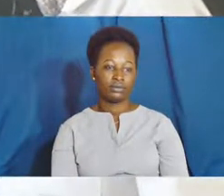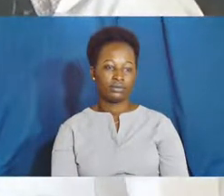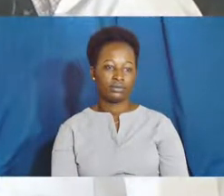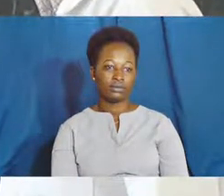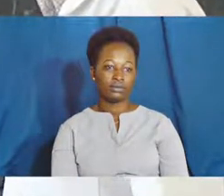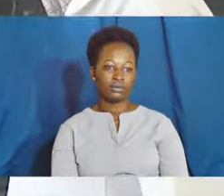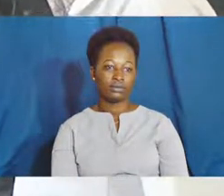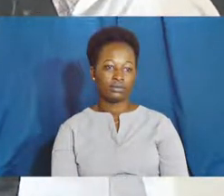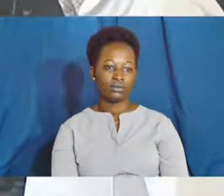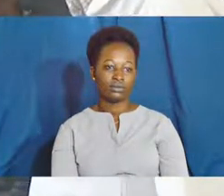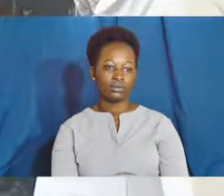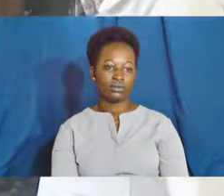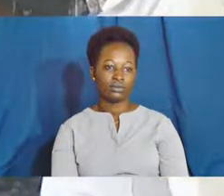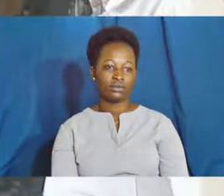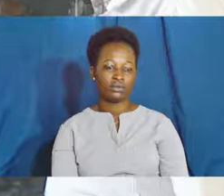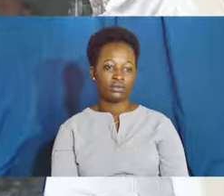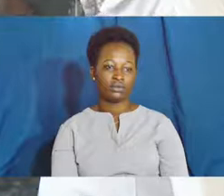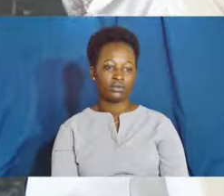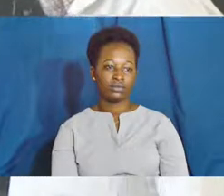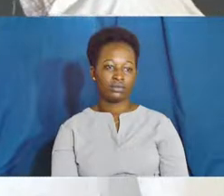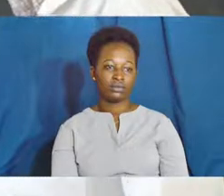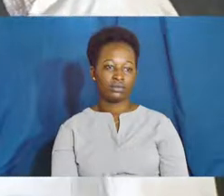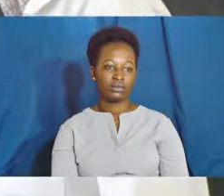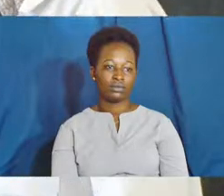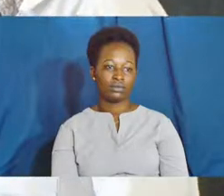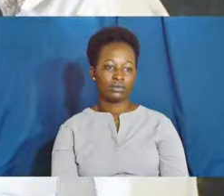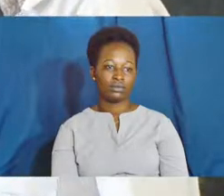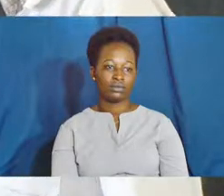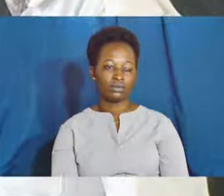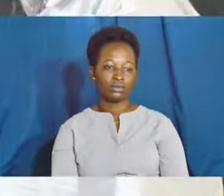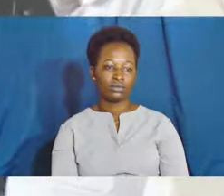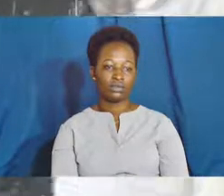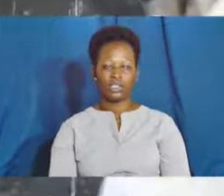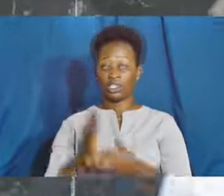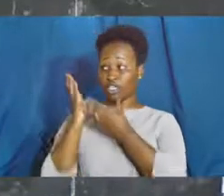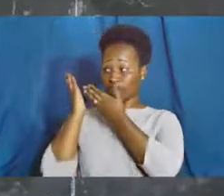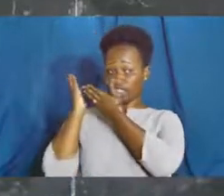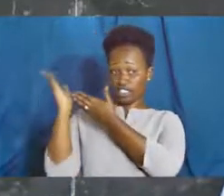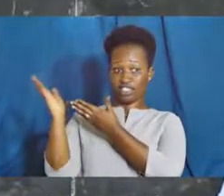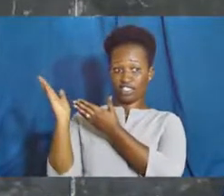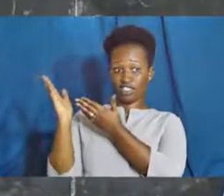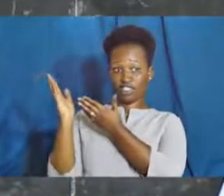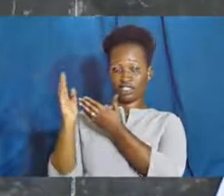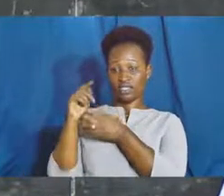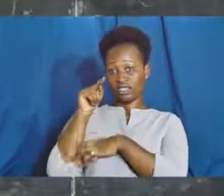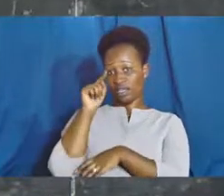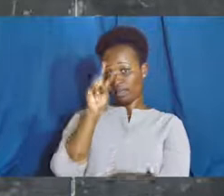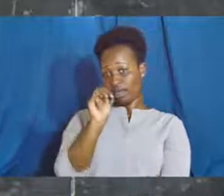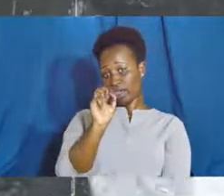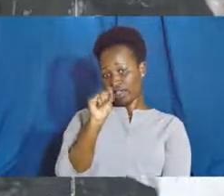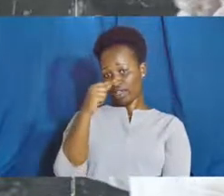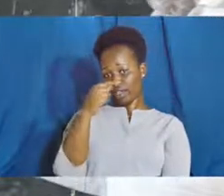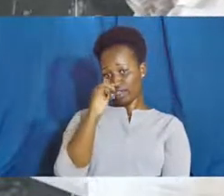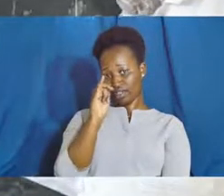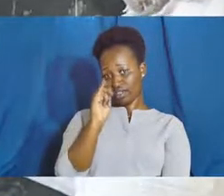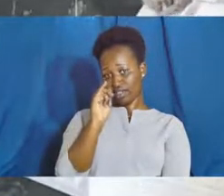this is minus 2 ampere. This is the magnitude. But